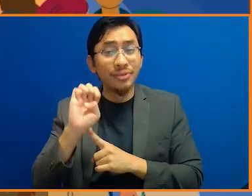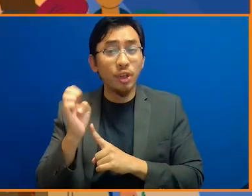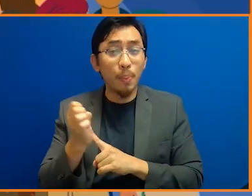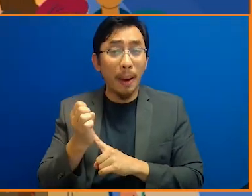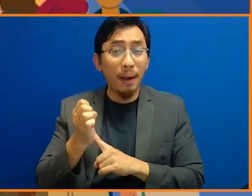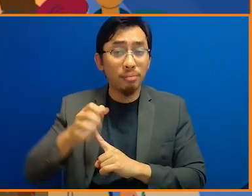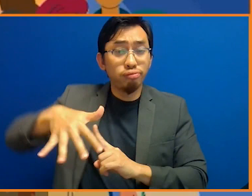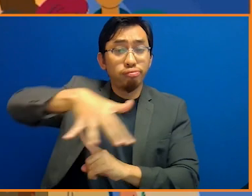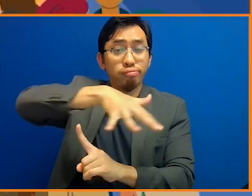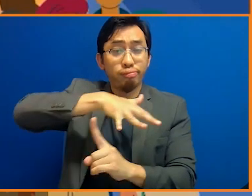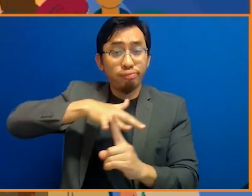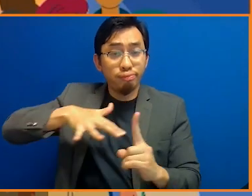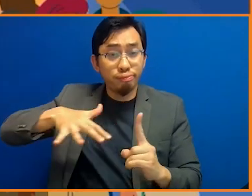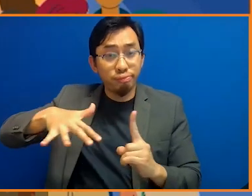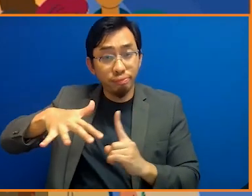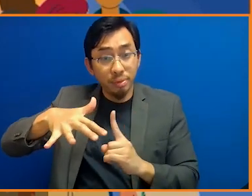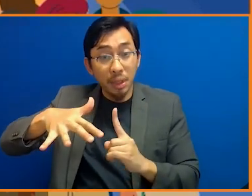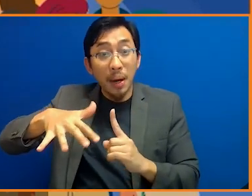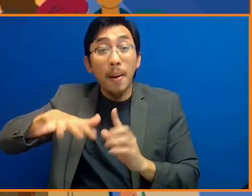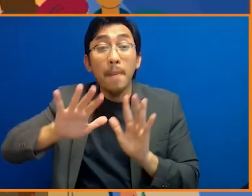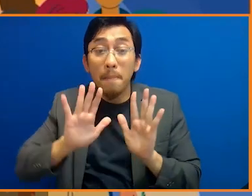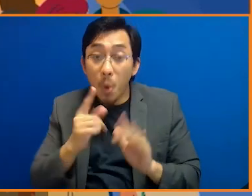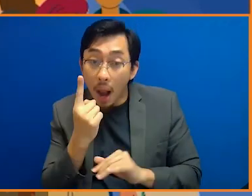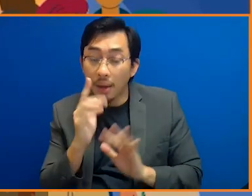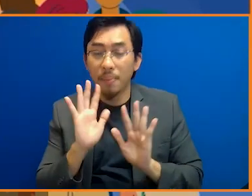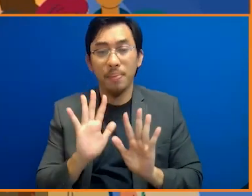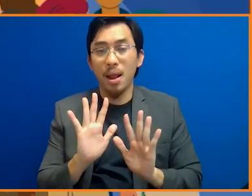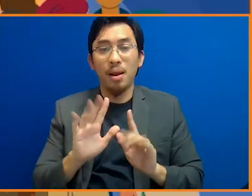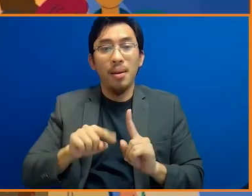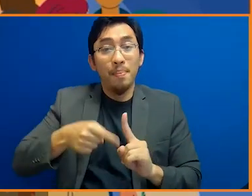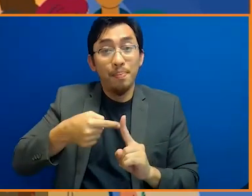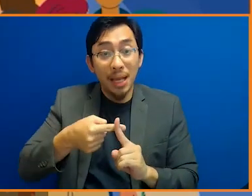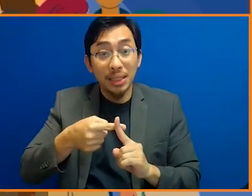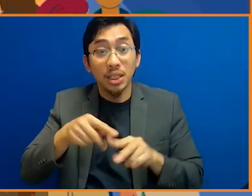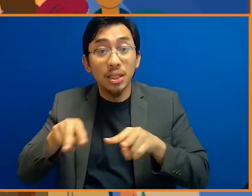we consider environment and also the scenery,